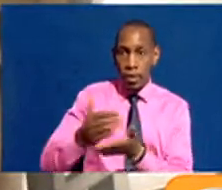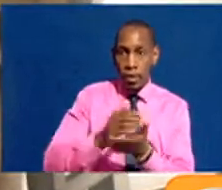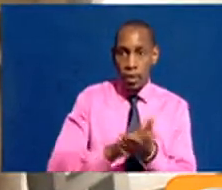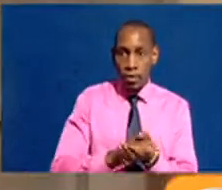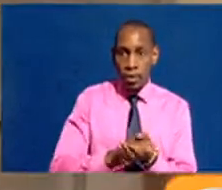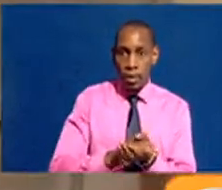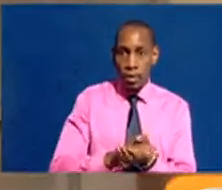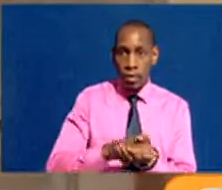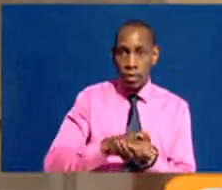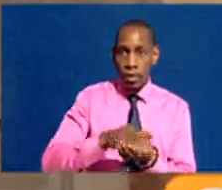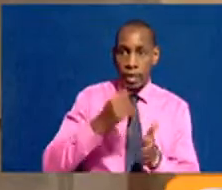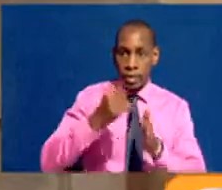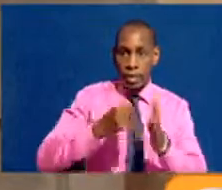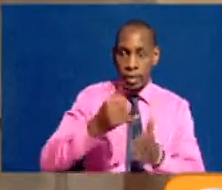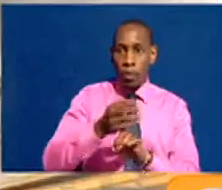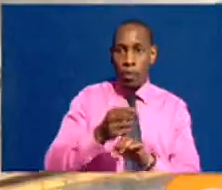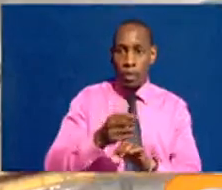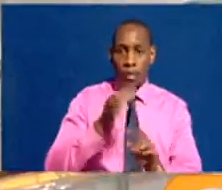melting shop for